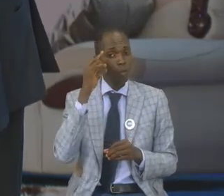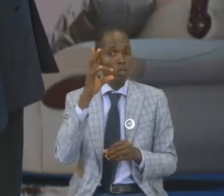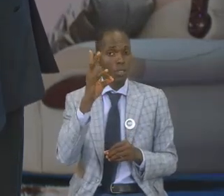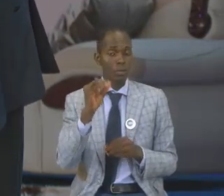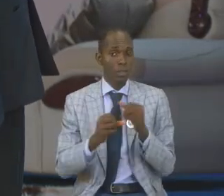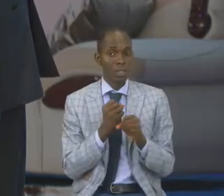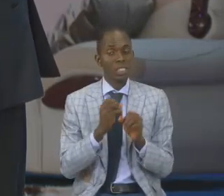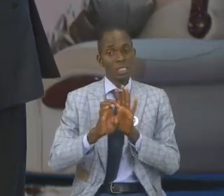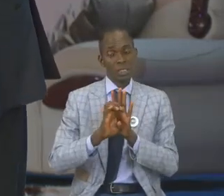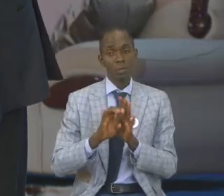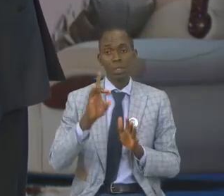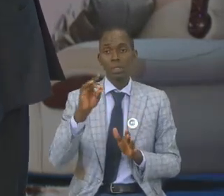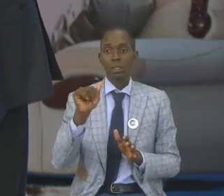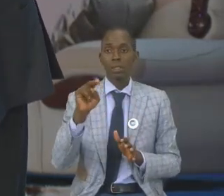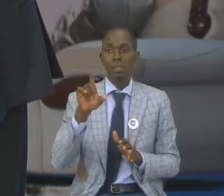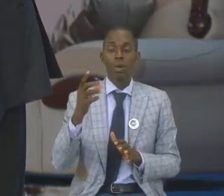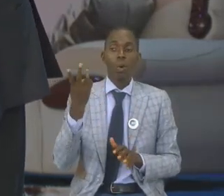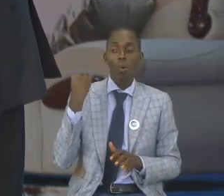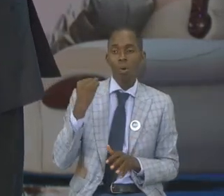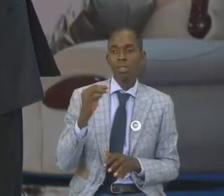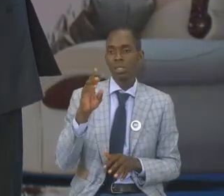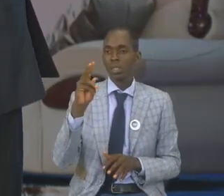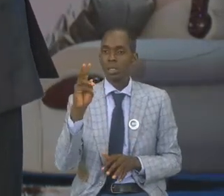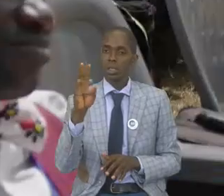of 16 in Babylon, and now